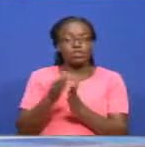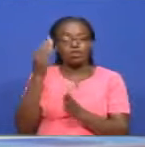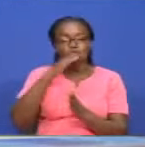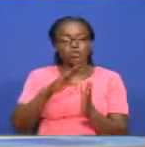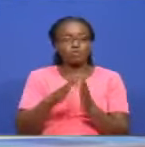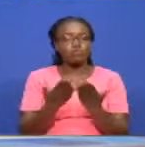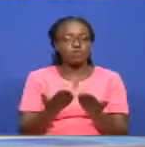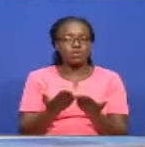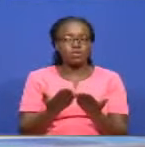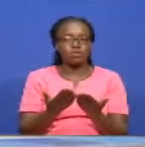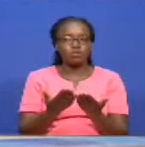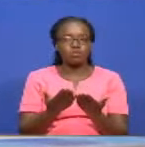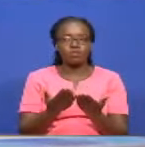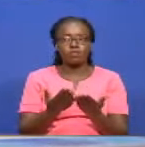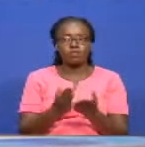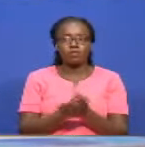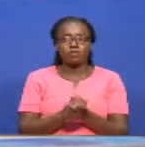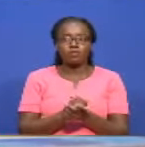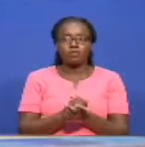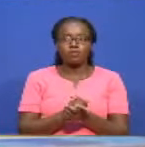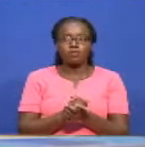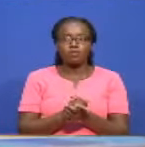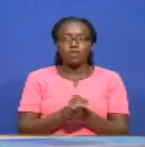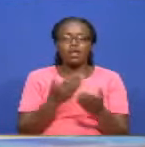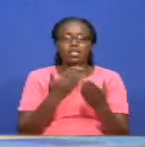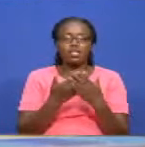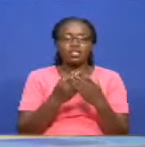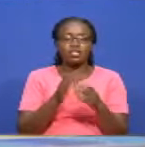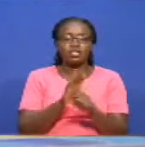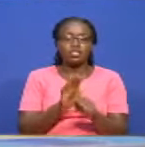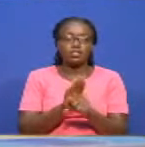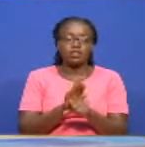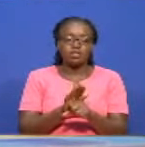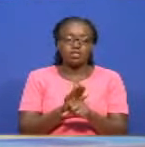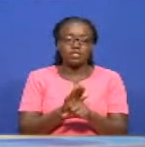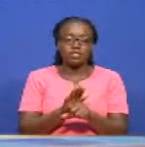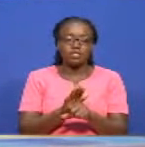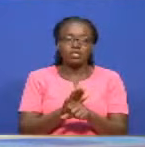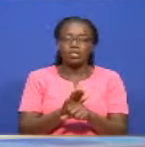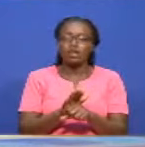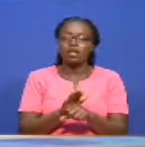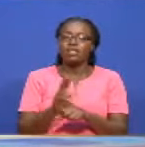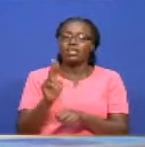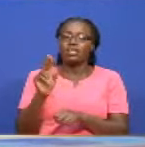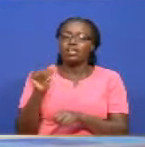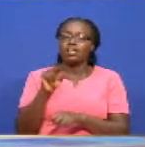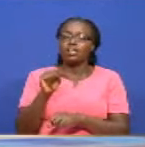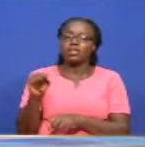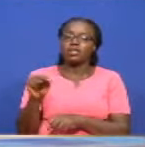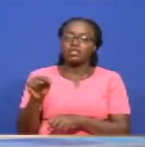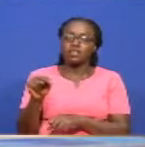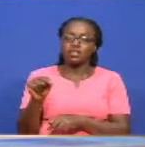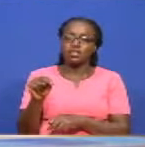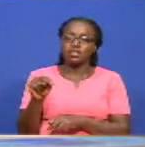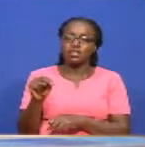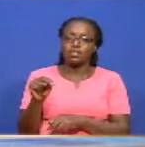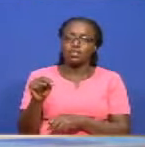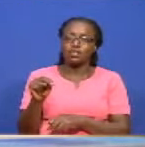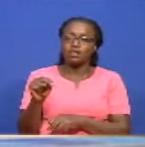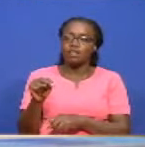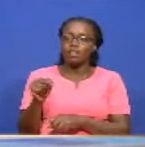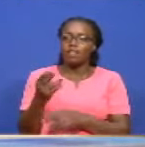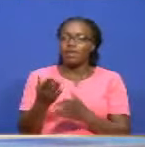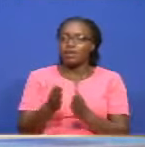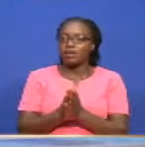are streaming live, thank you so much for your company. At Anne Joy, you were watching Channel 1 Weekend